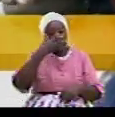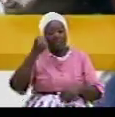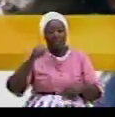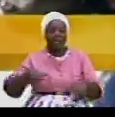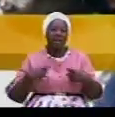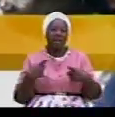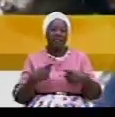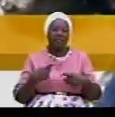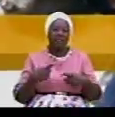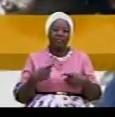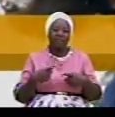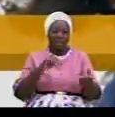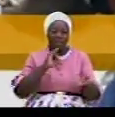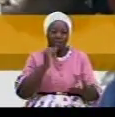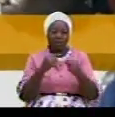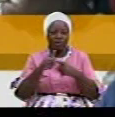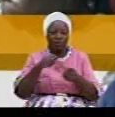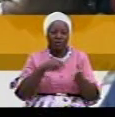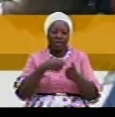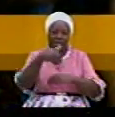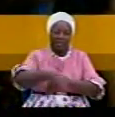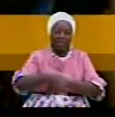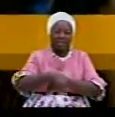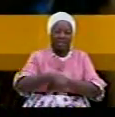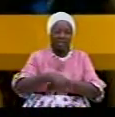I will have the key.